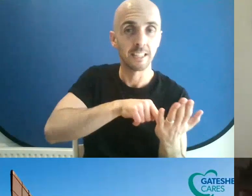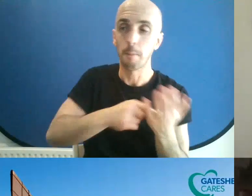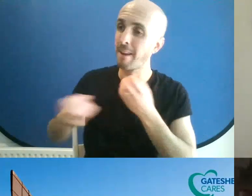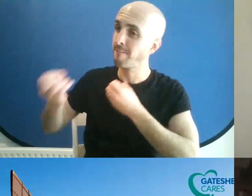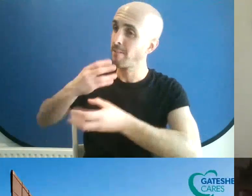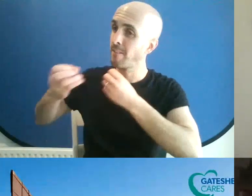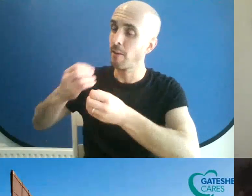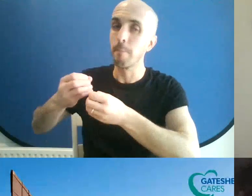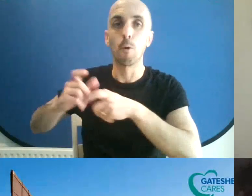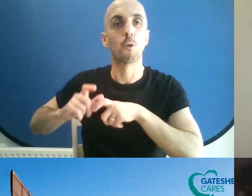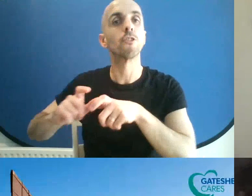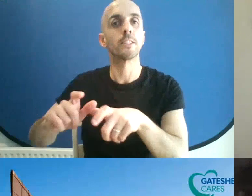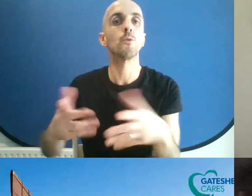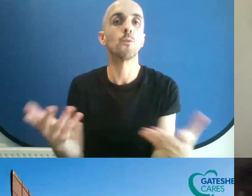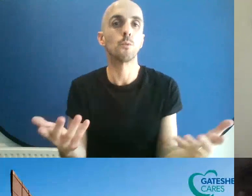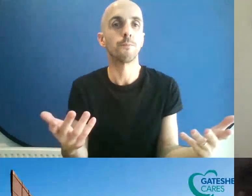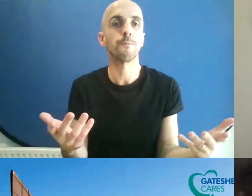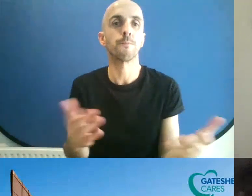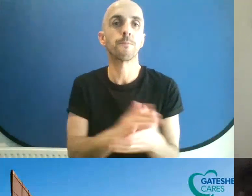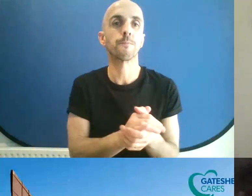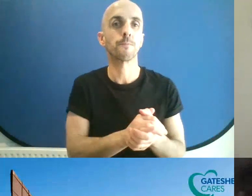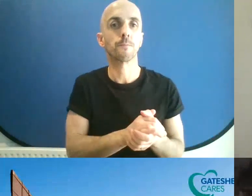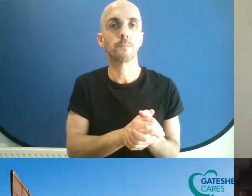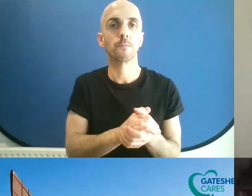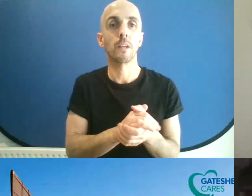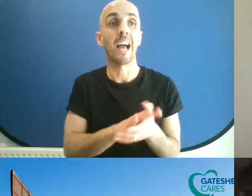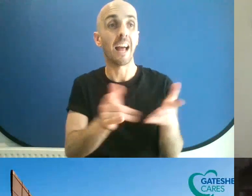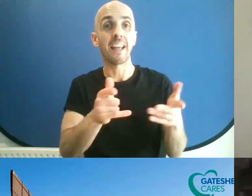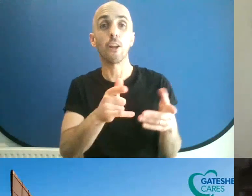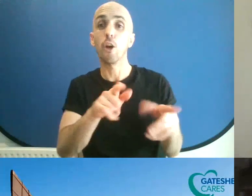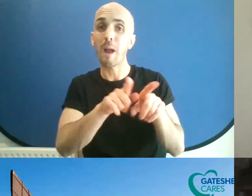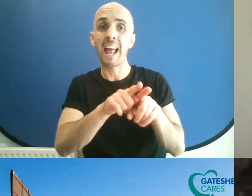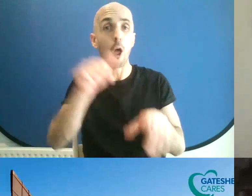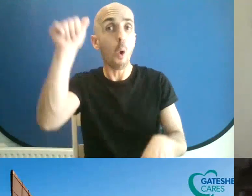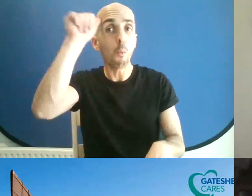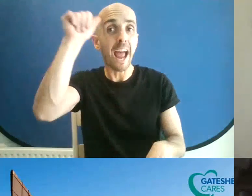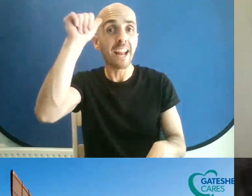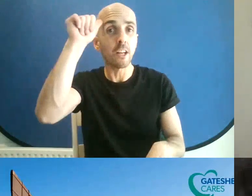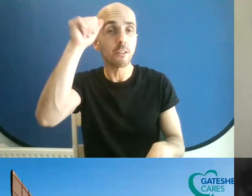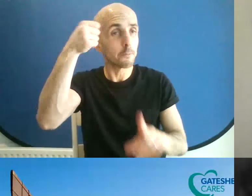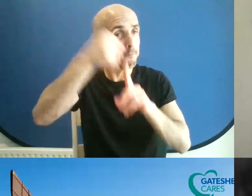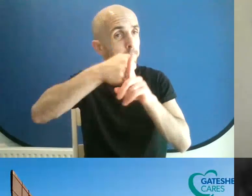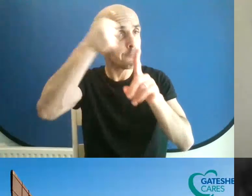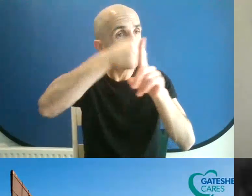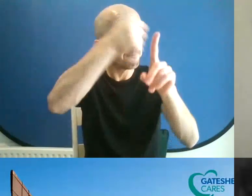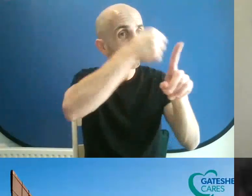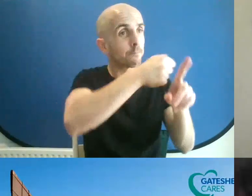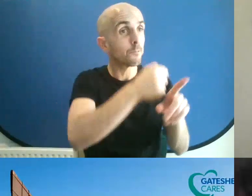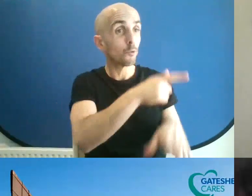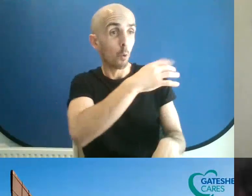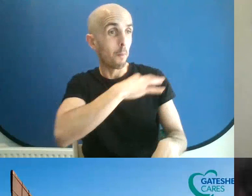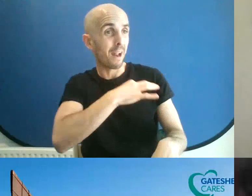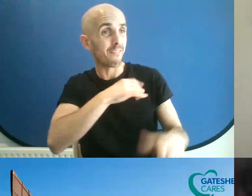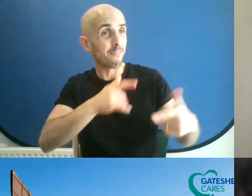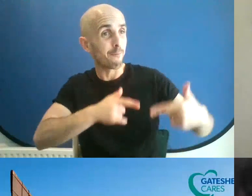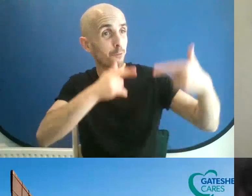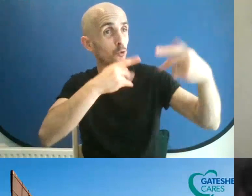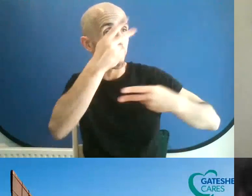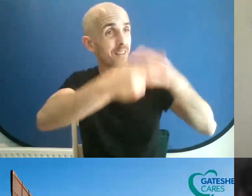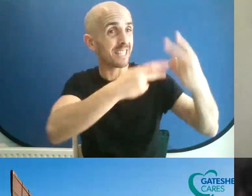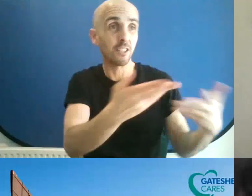to understand how they can benefit from virtual visits going forward. But in closing, I'd just like to say thank you all very much for